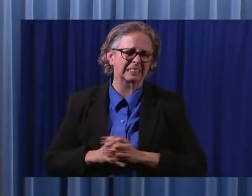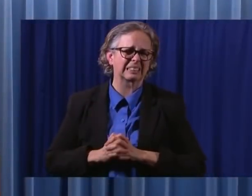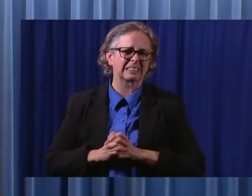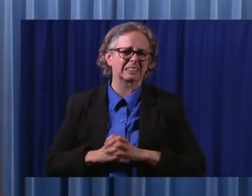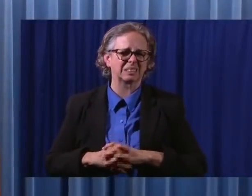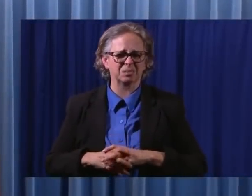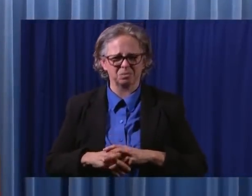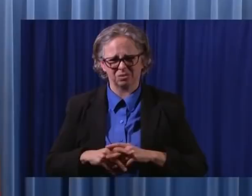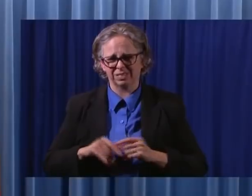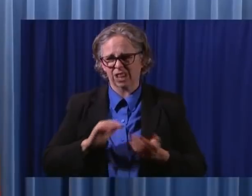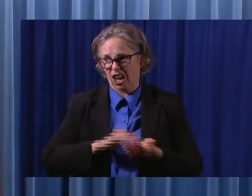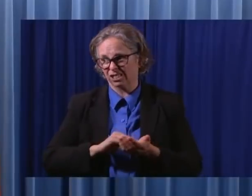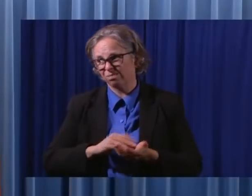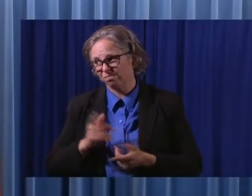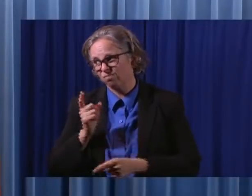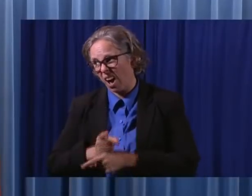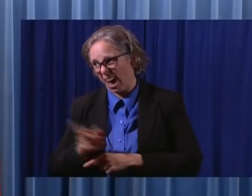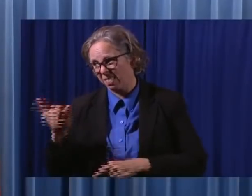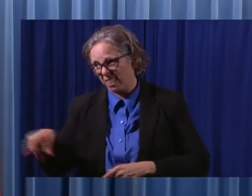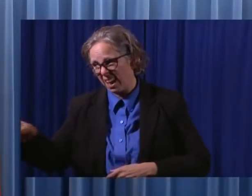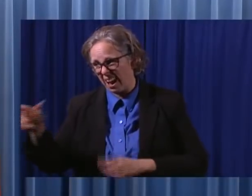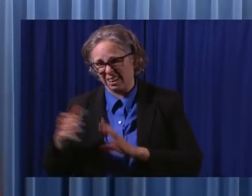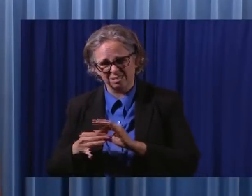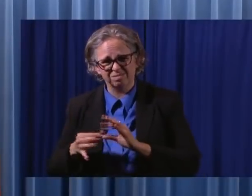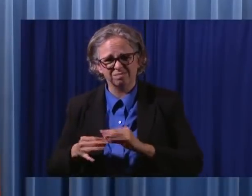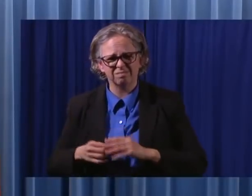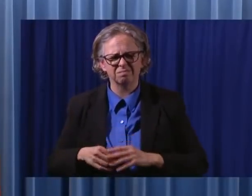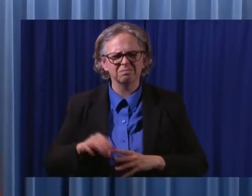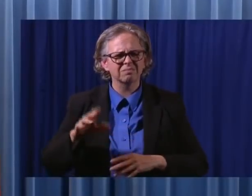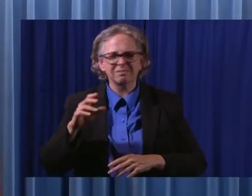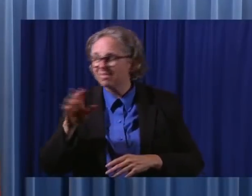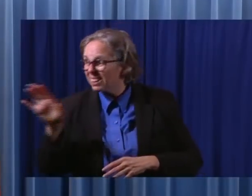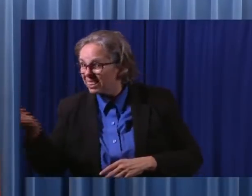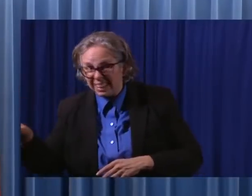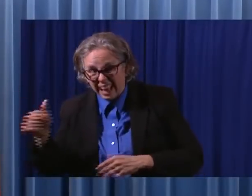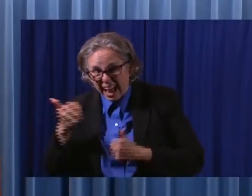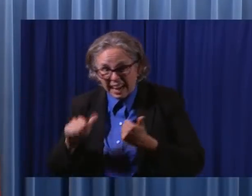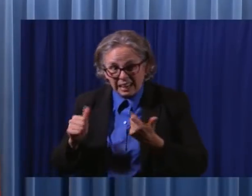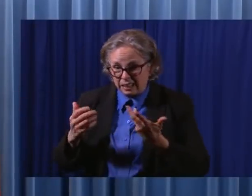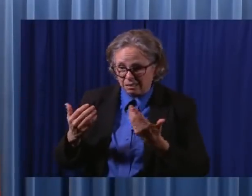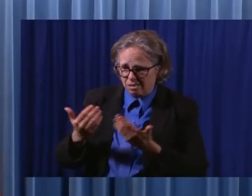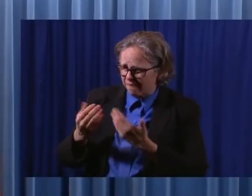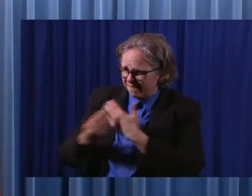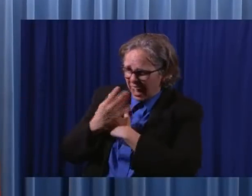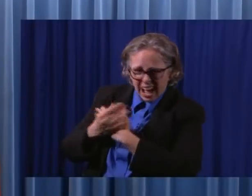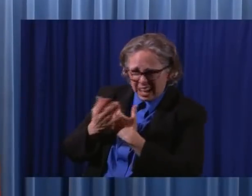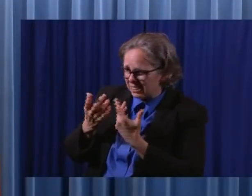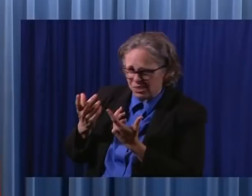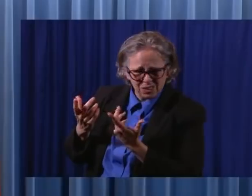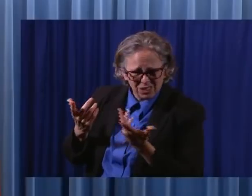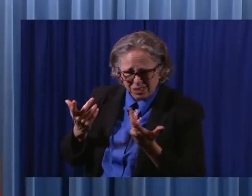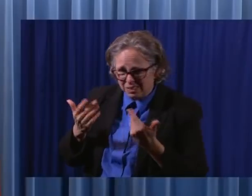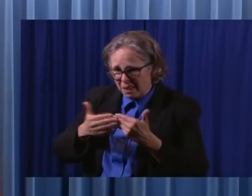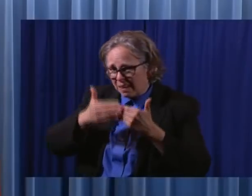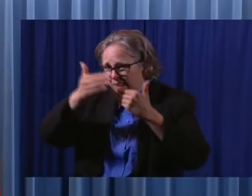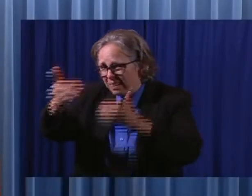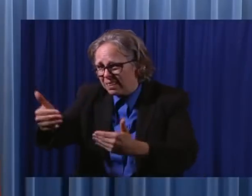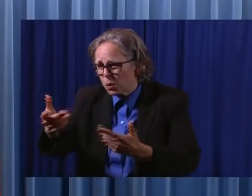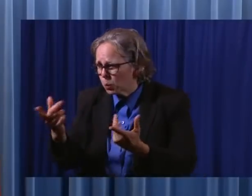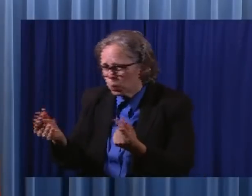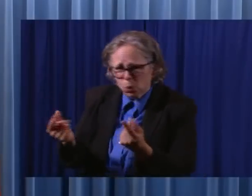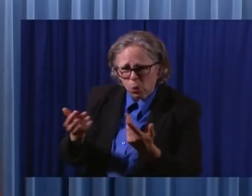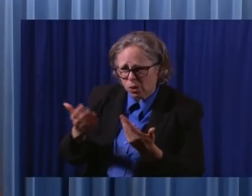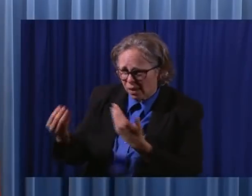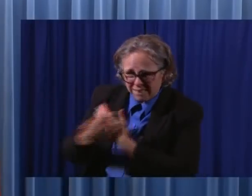Exactly. Doctor, any final advice as we move forward for